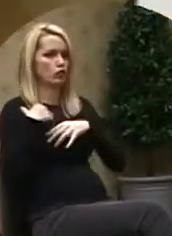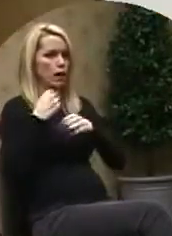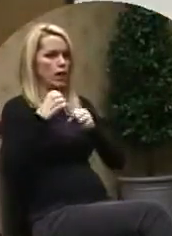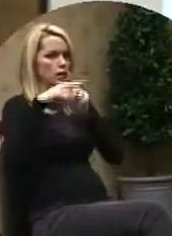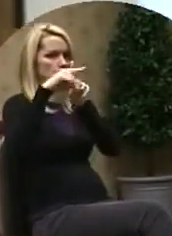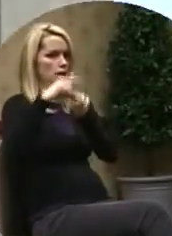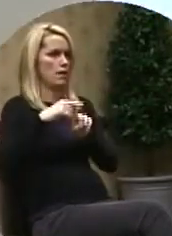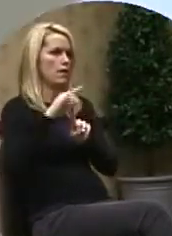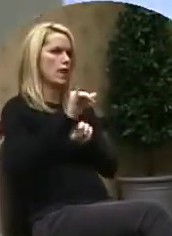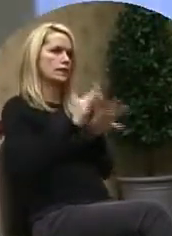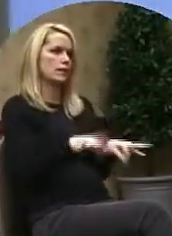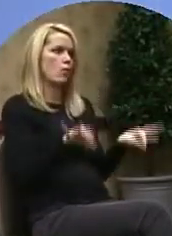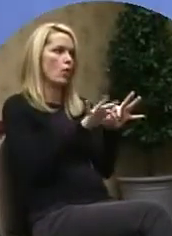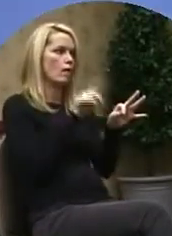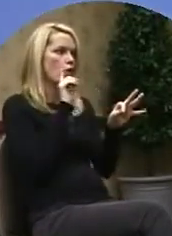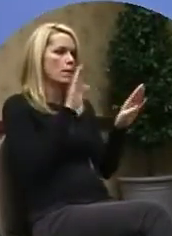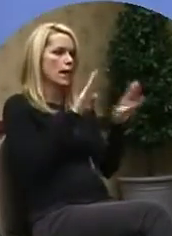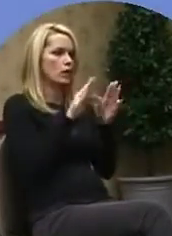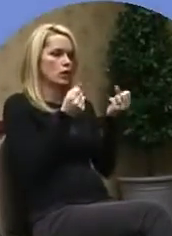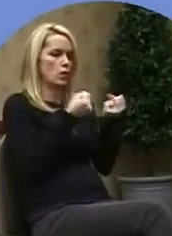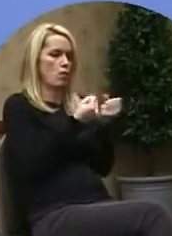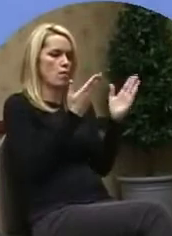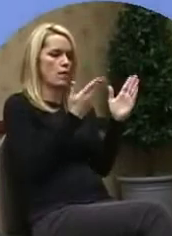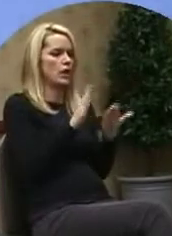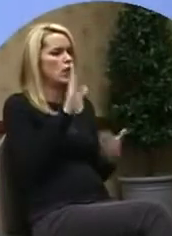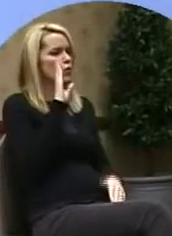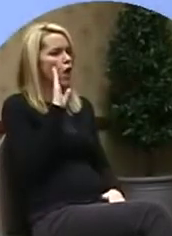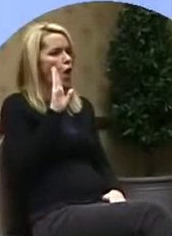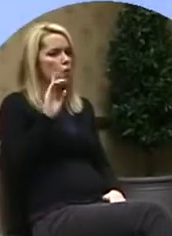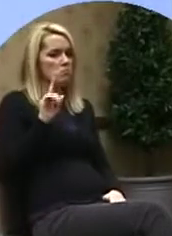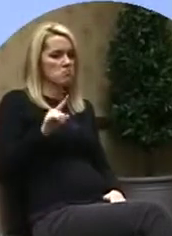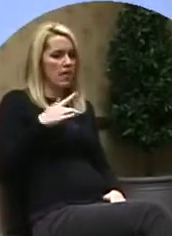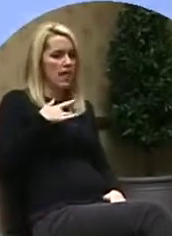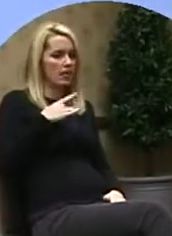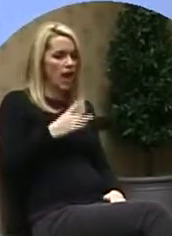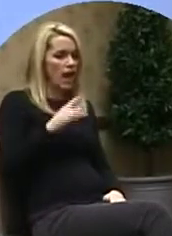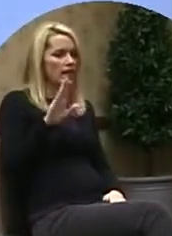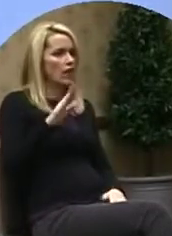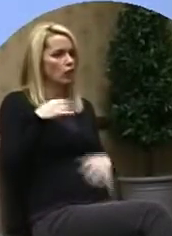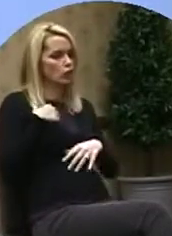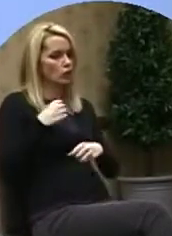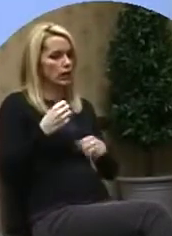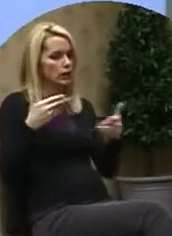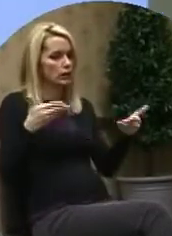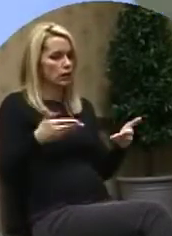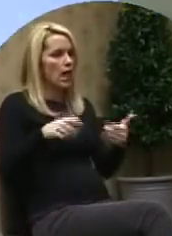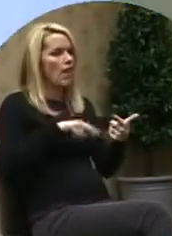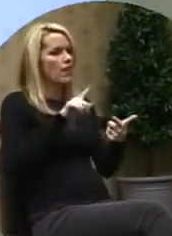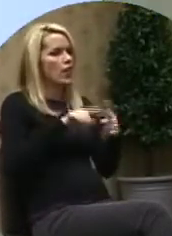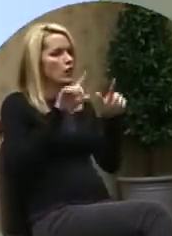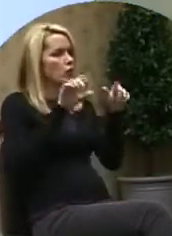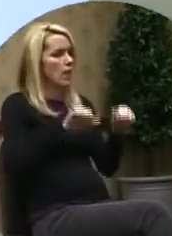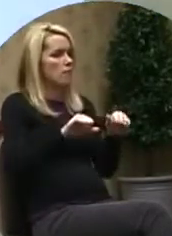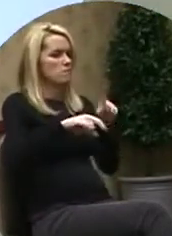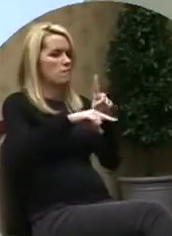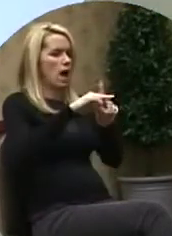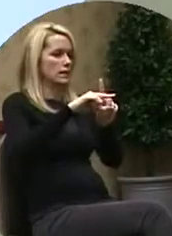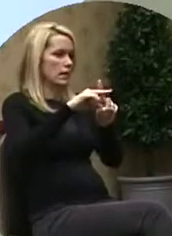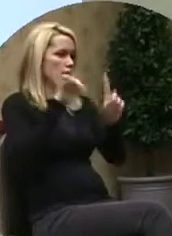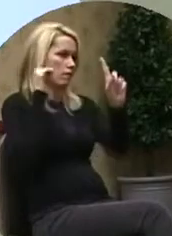the behavior support plan. If you know what they like, what their strengths are and are connected to, it gives you something to work with in a positive direction.